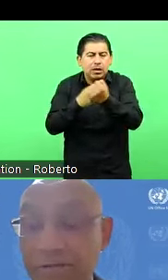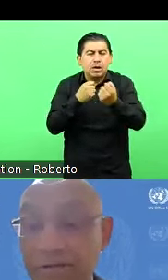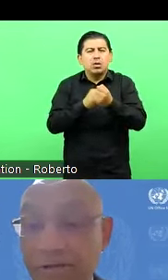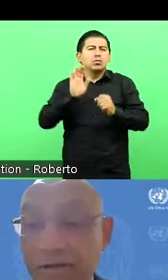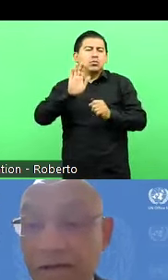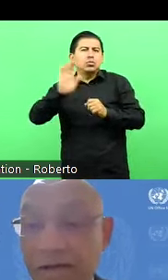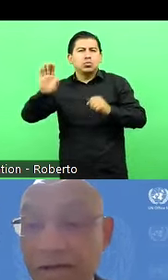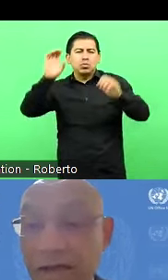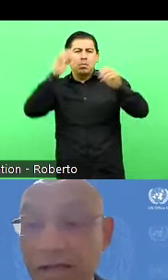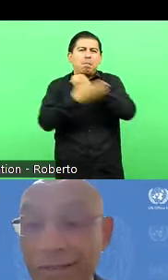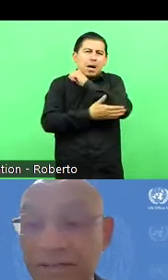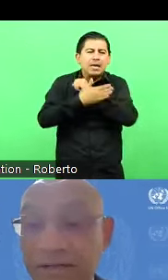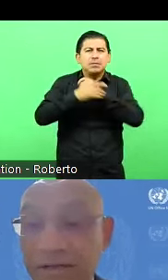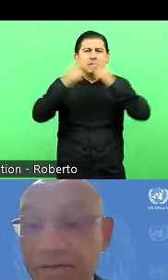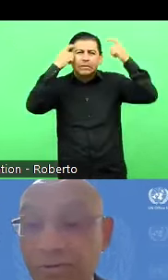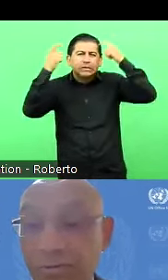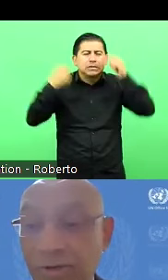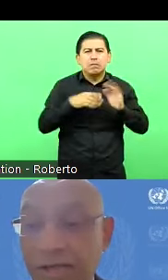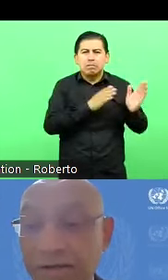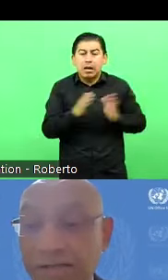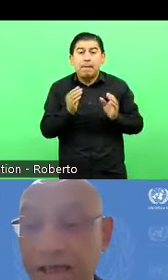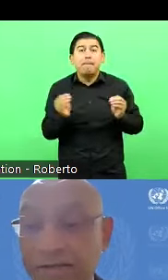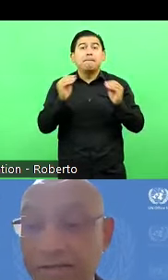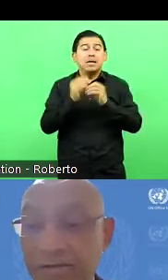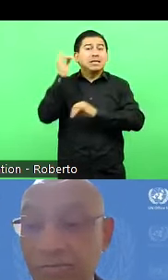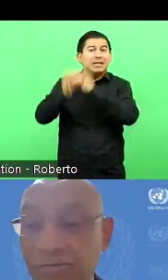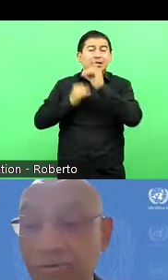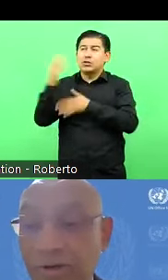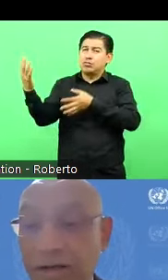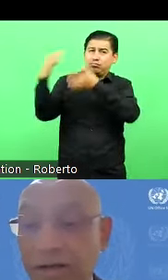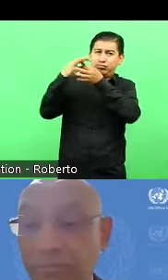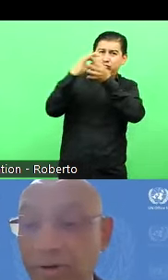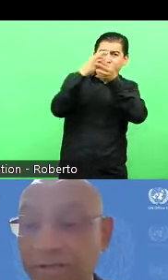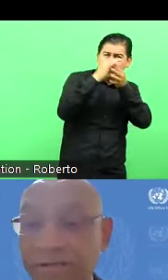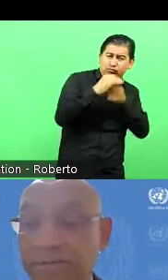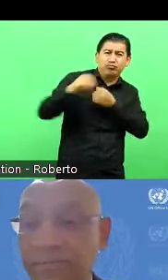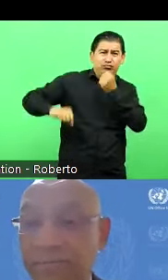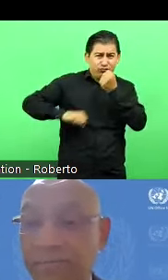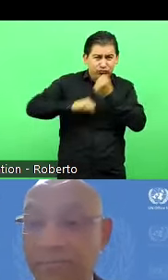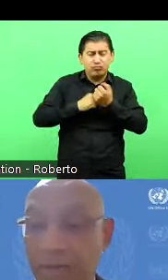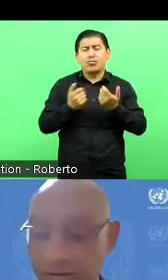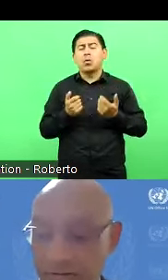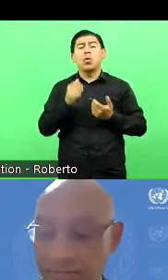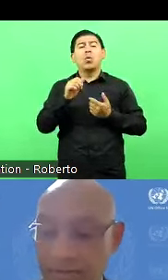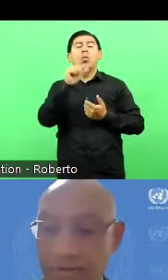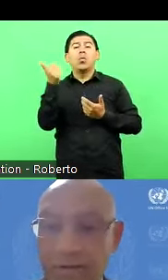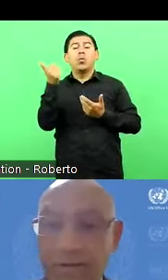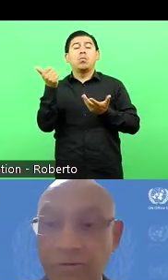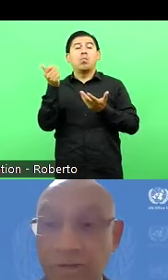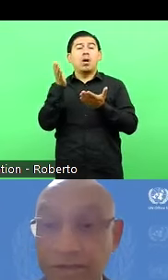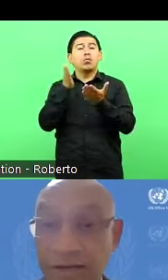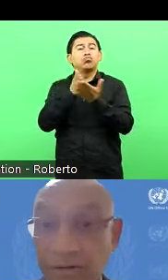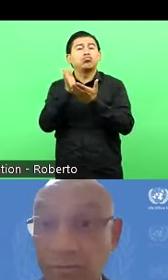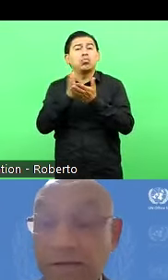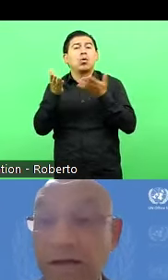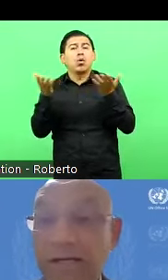cooperation, and to increase access to early warning systems. So